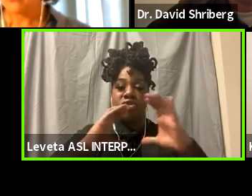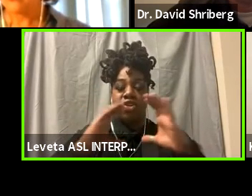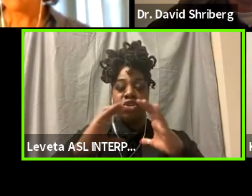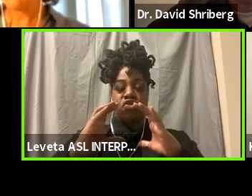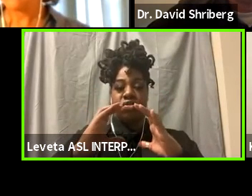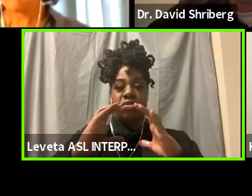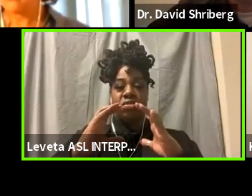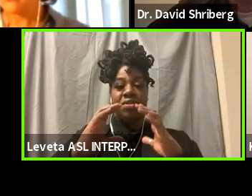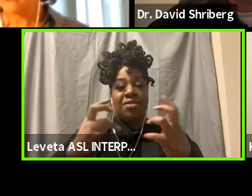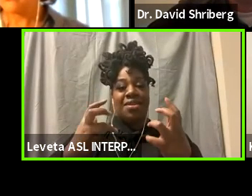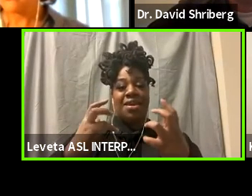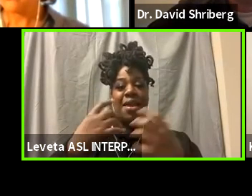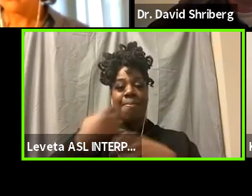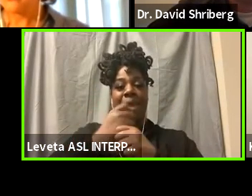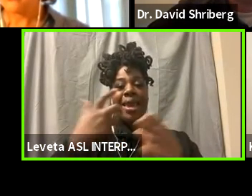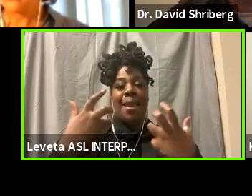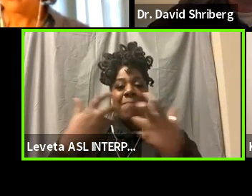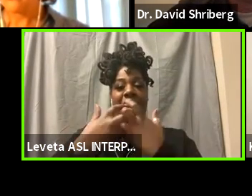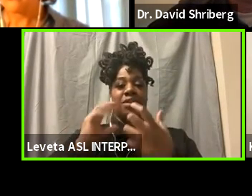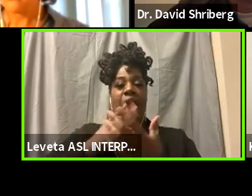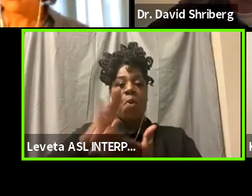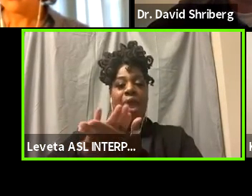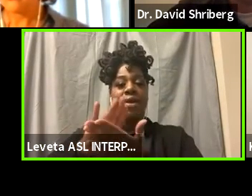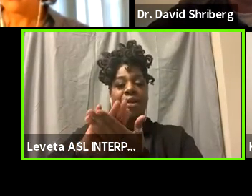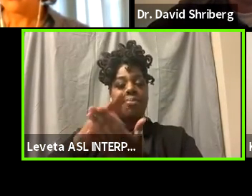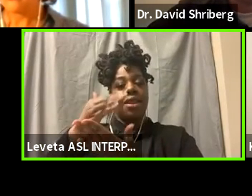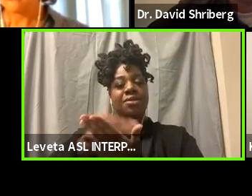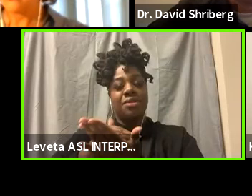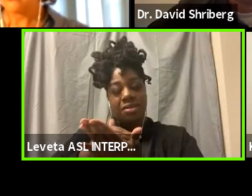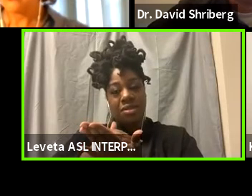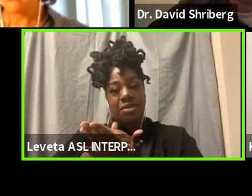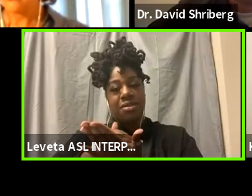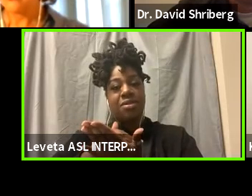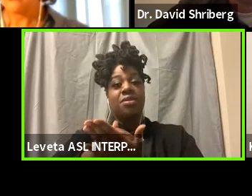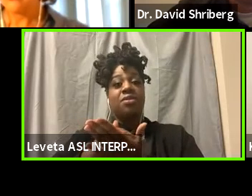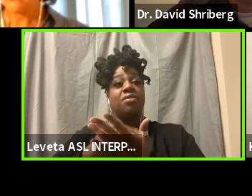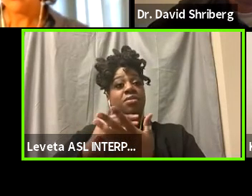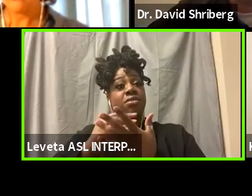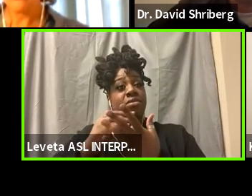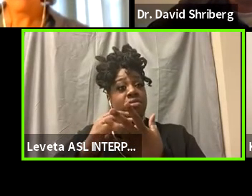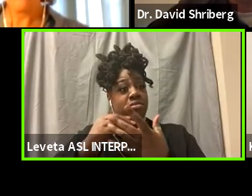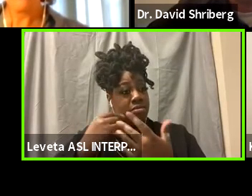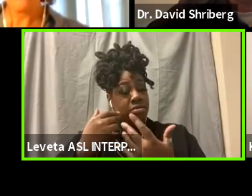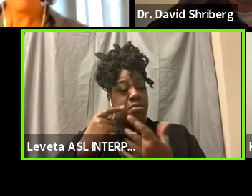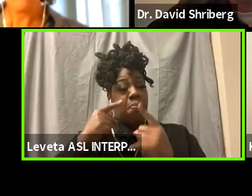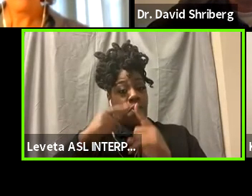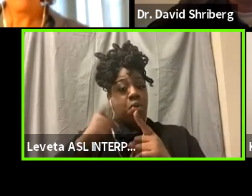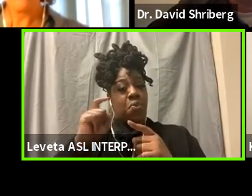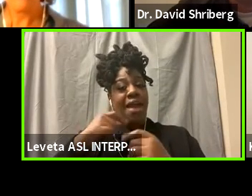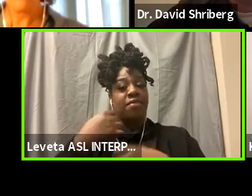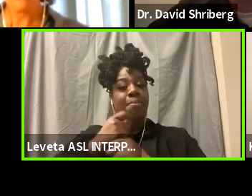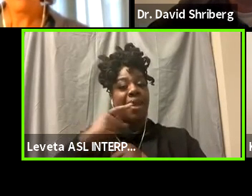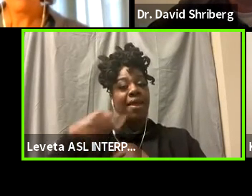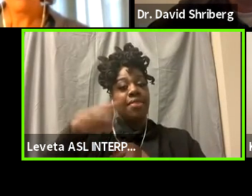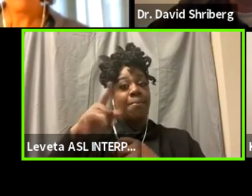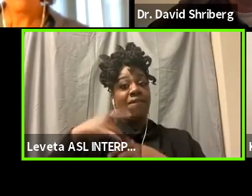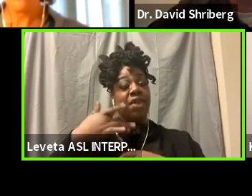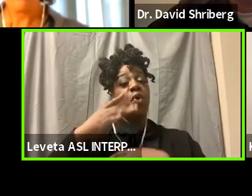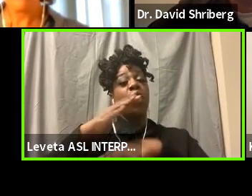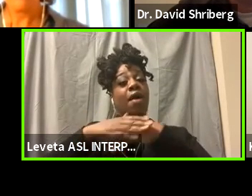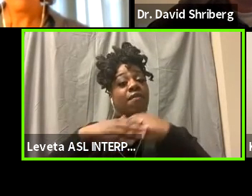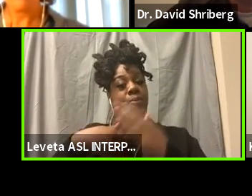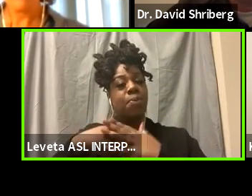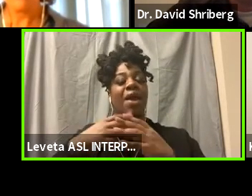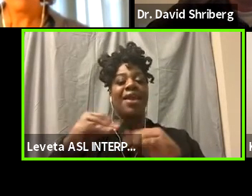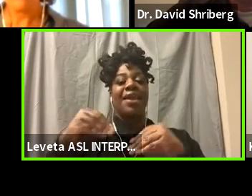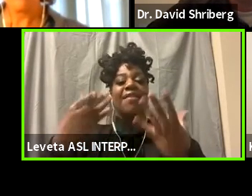it's just a matter of helping people to feel comfortable and giving them the tools to be able to do it, because this is new. This isn't something